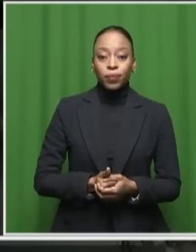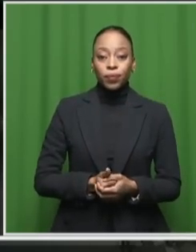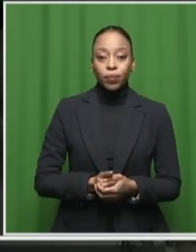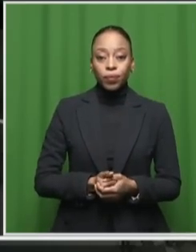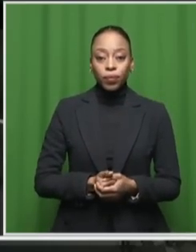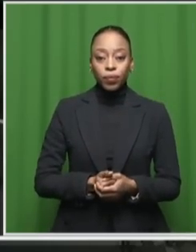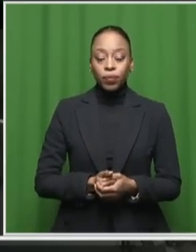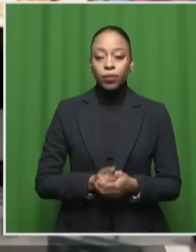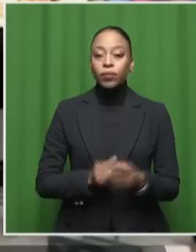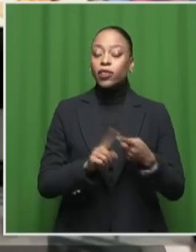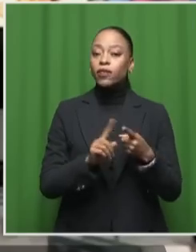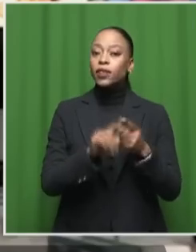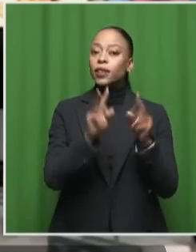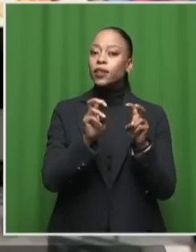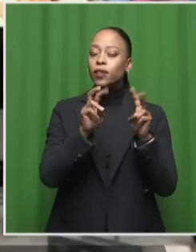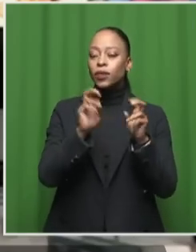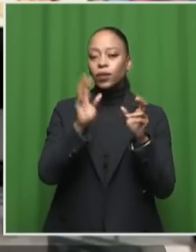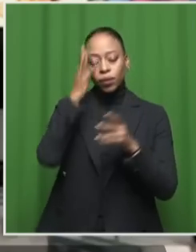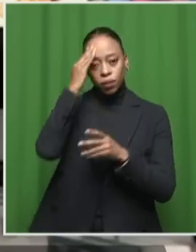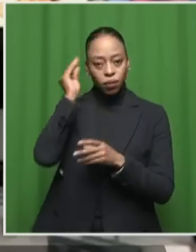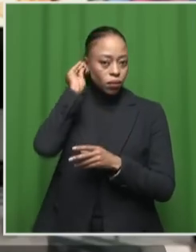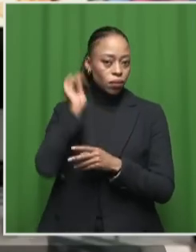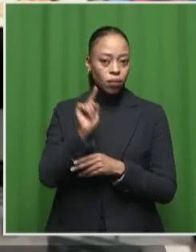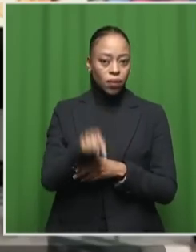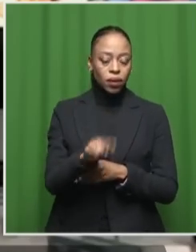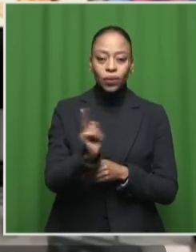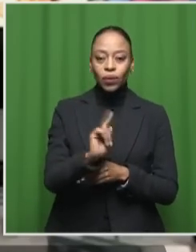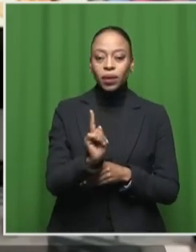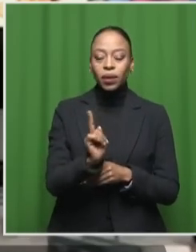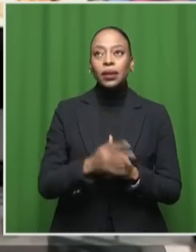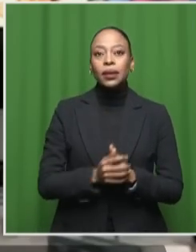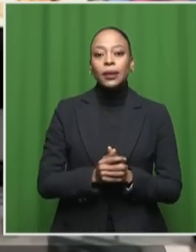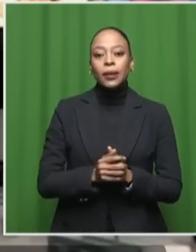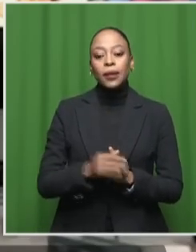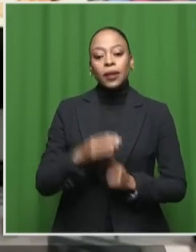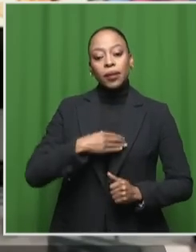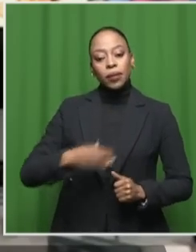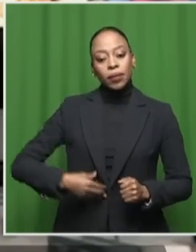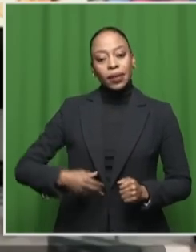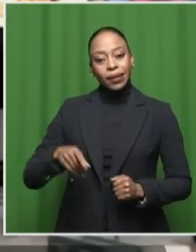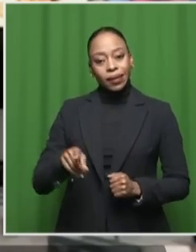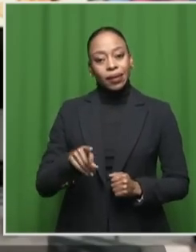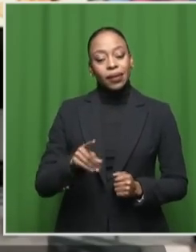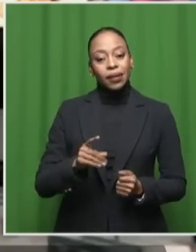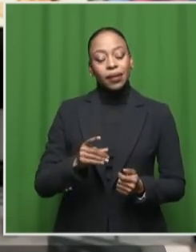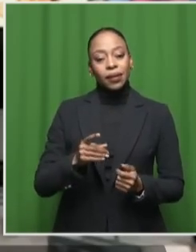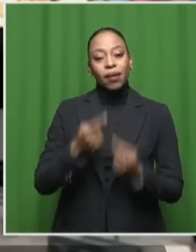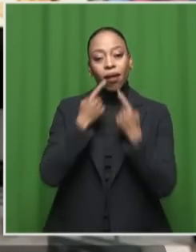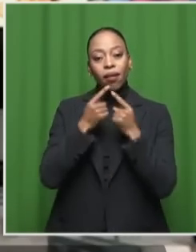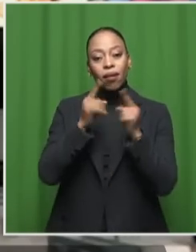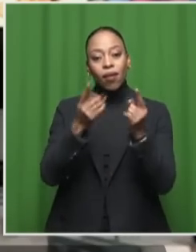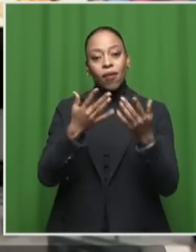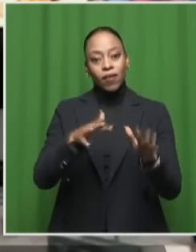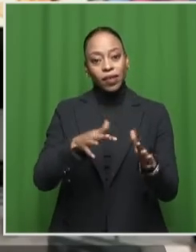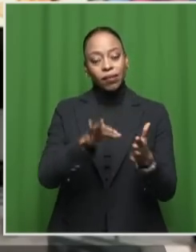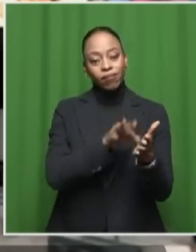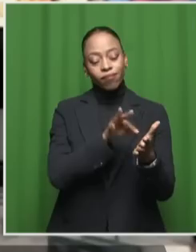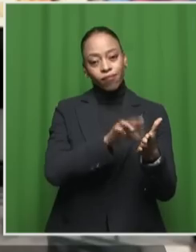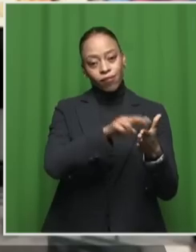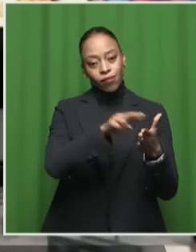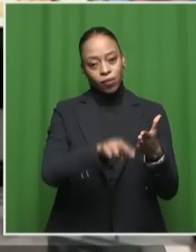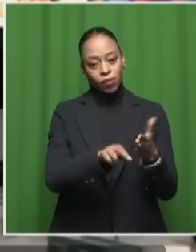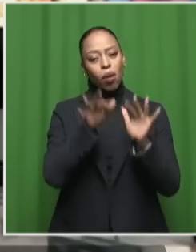Sakina, I think the first issue to recognize is that, as the president said when the election results were announced, the people